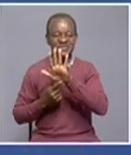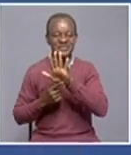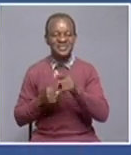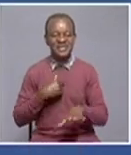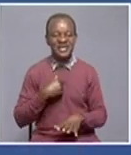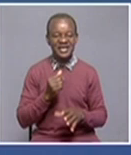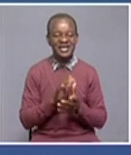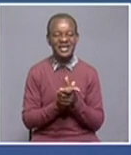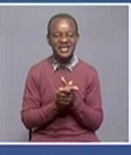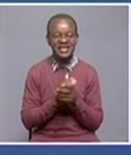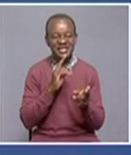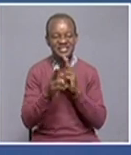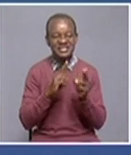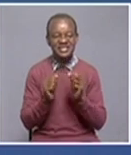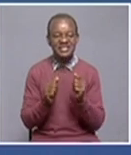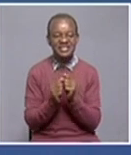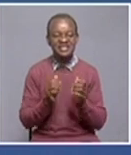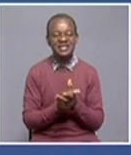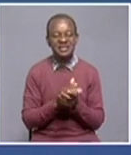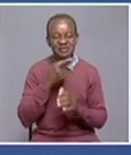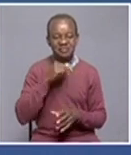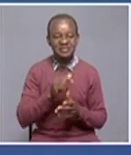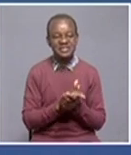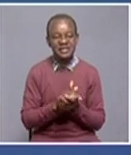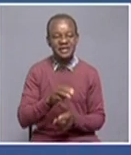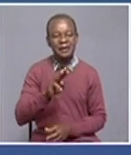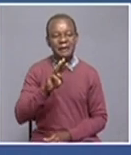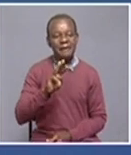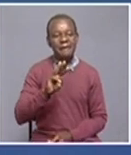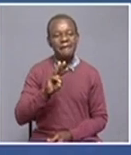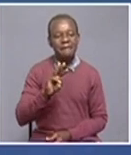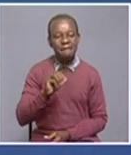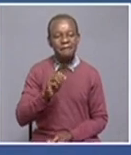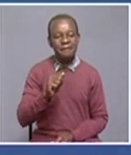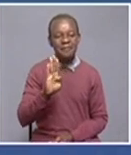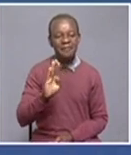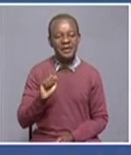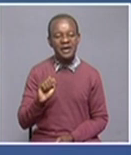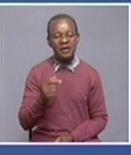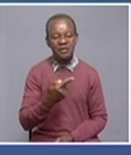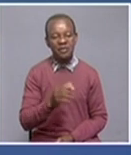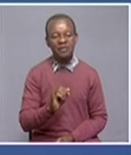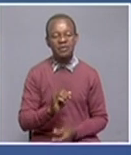to Salomo Mbai, who is, of course, an agribusiness specialist,